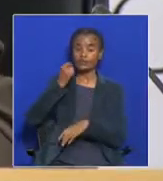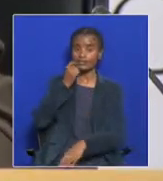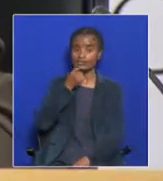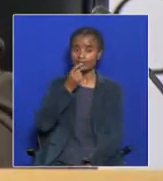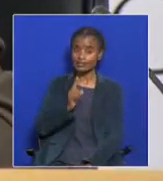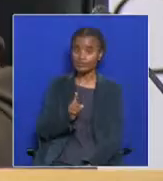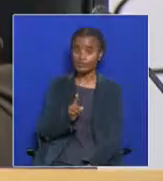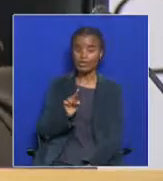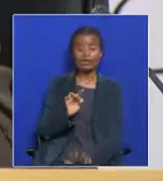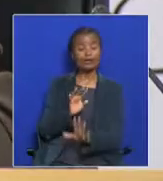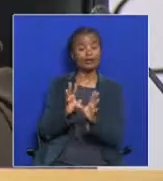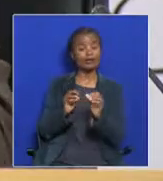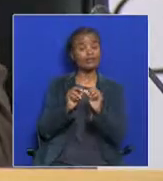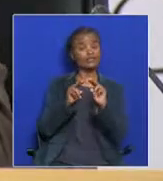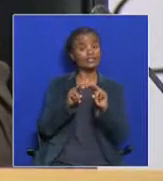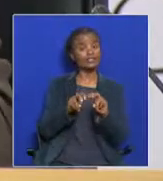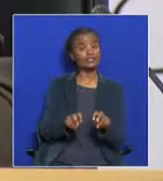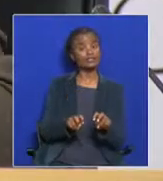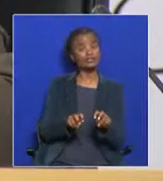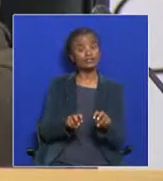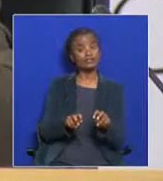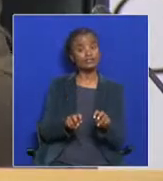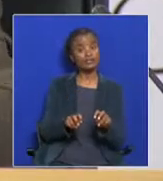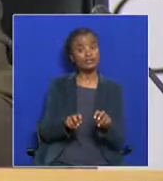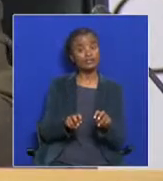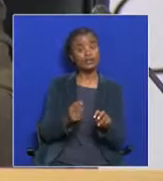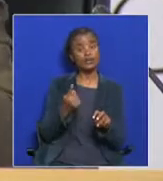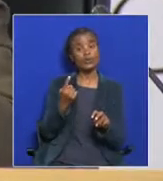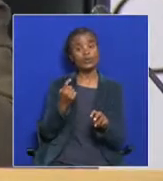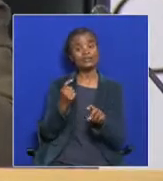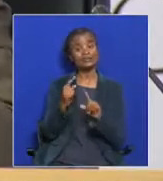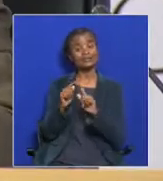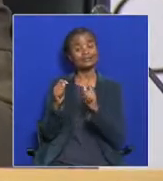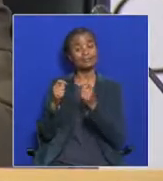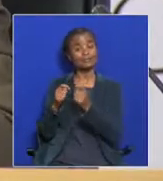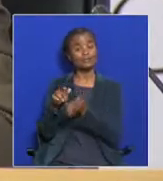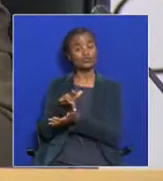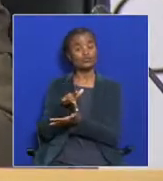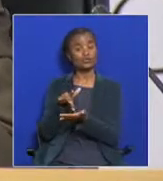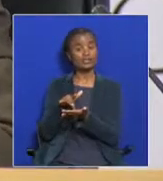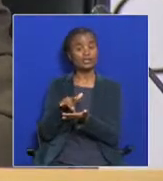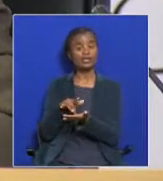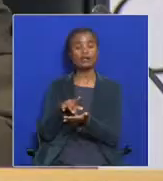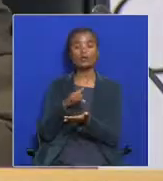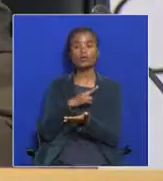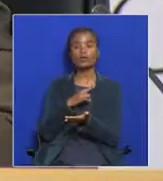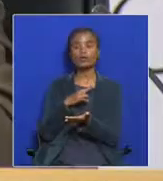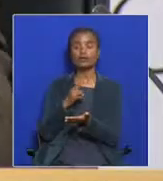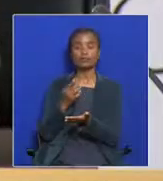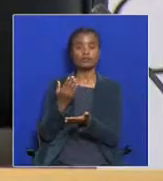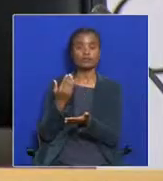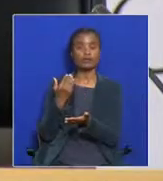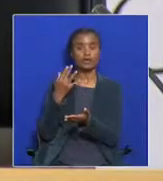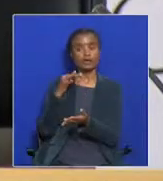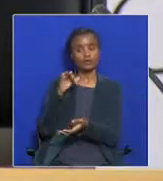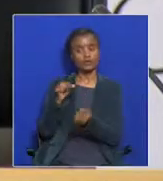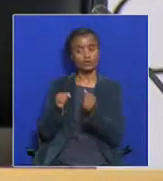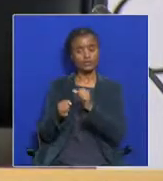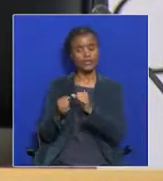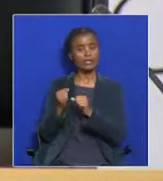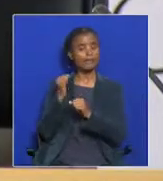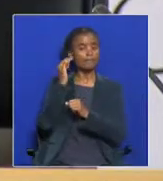investigation, there's one central theme. They've already got a predetermined conclusion in mind, and